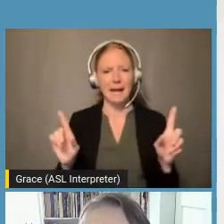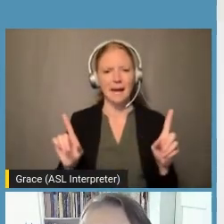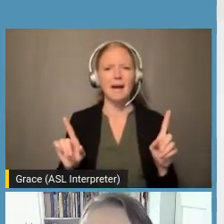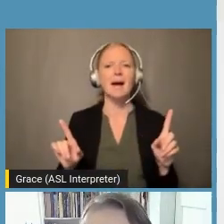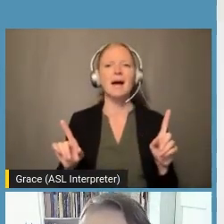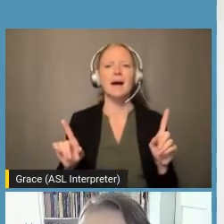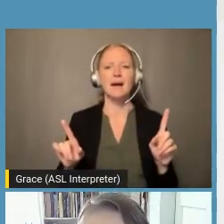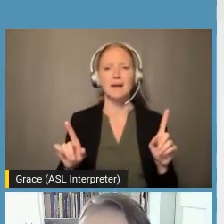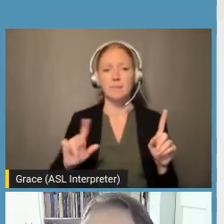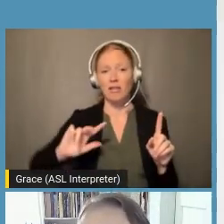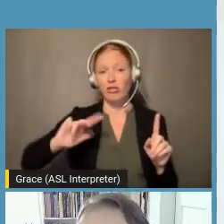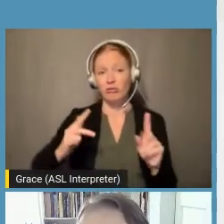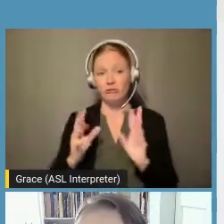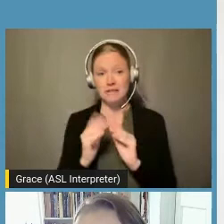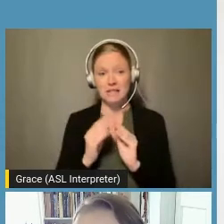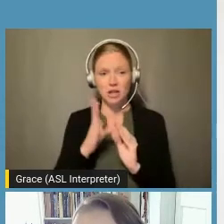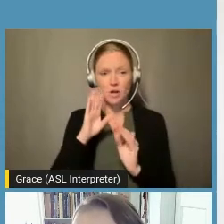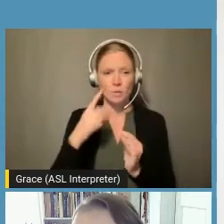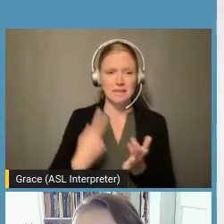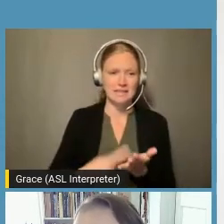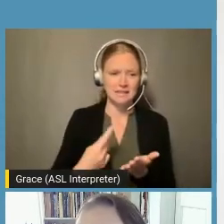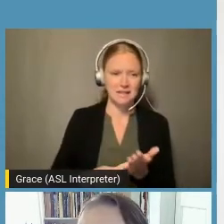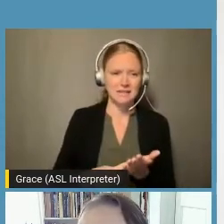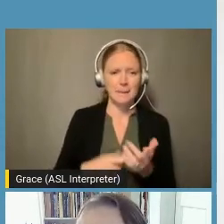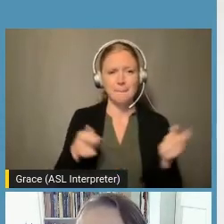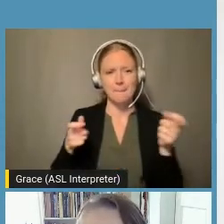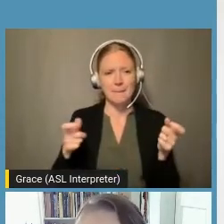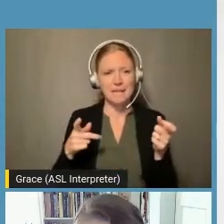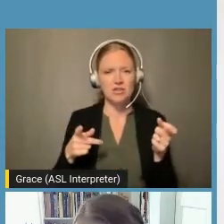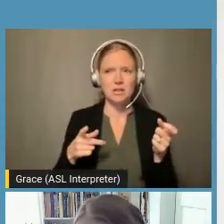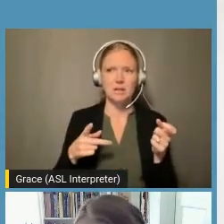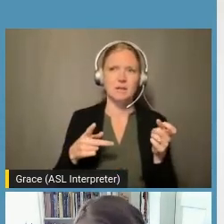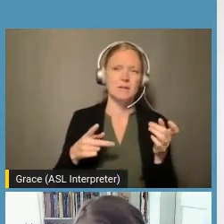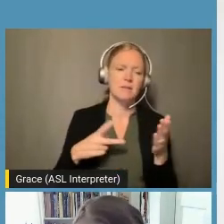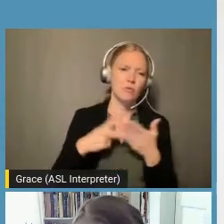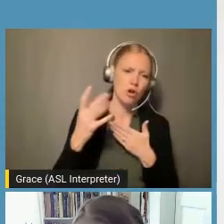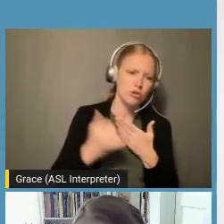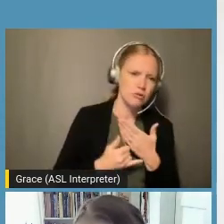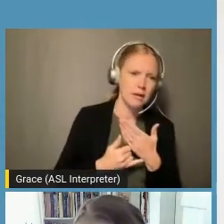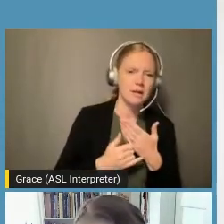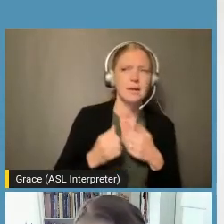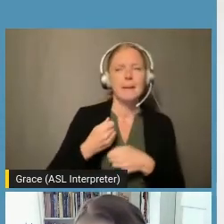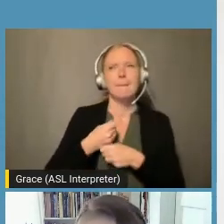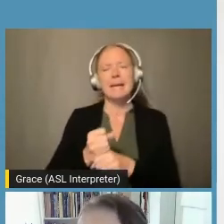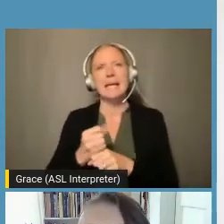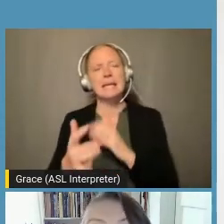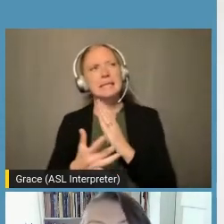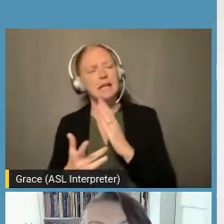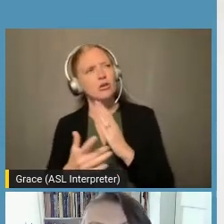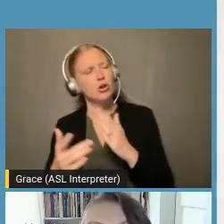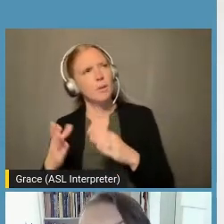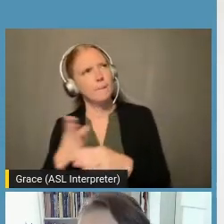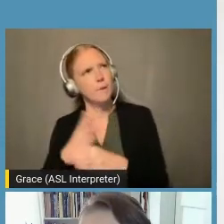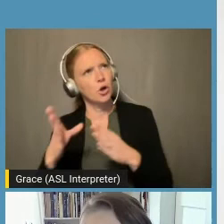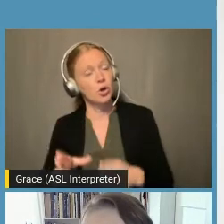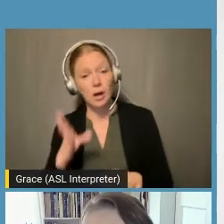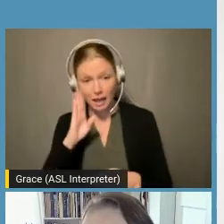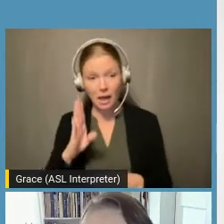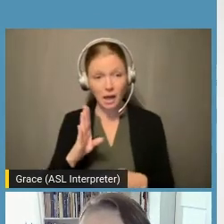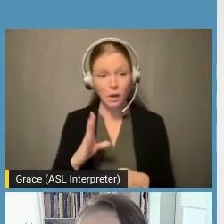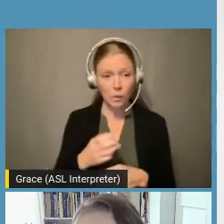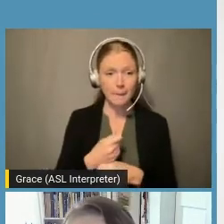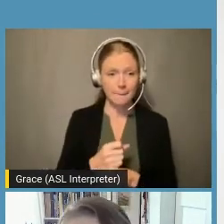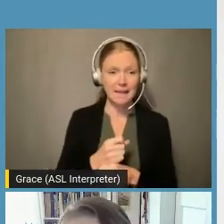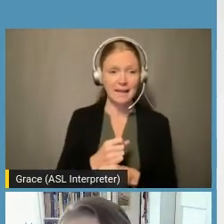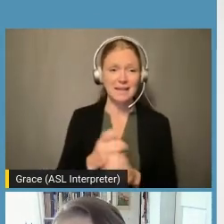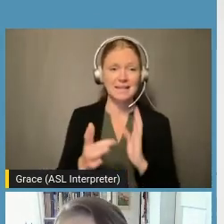the project, choosing technical partners, and I'll create a technical partner interview sheet. That's one of